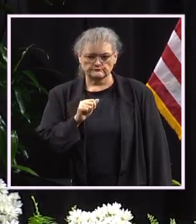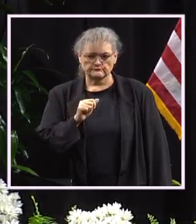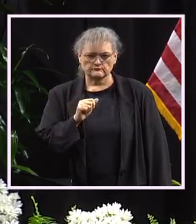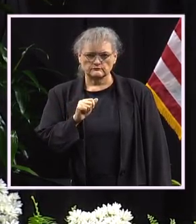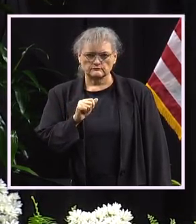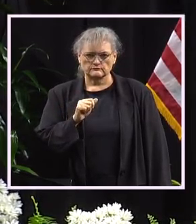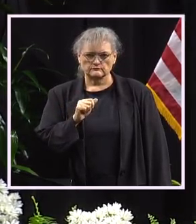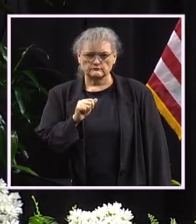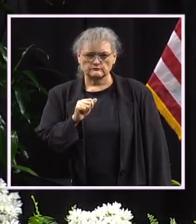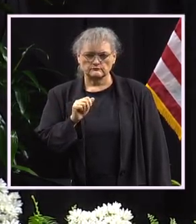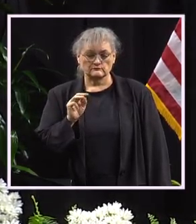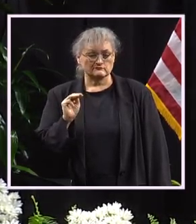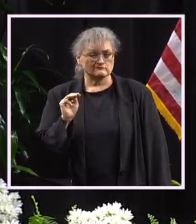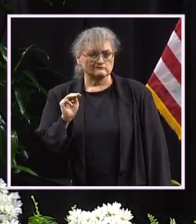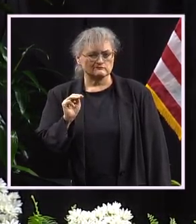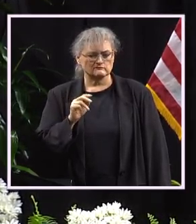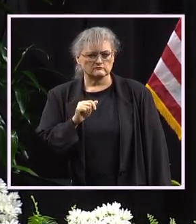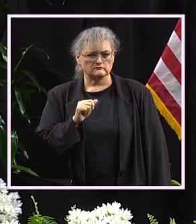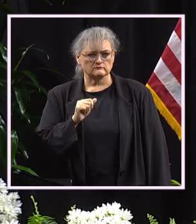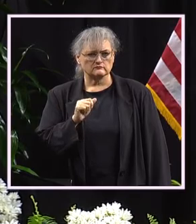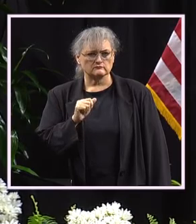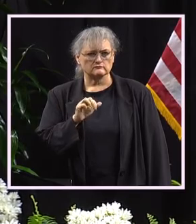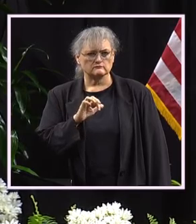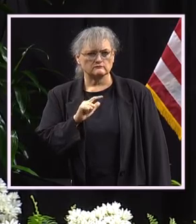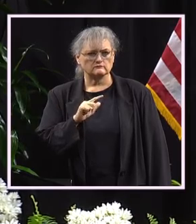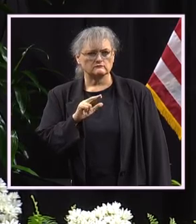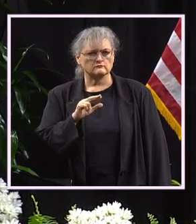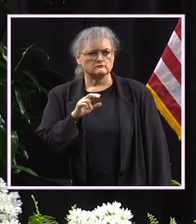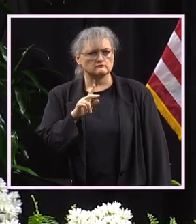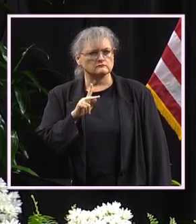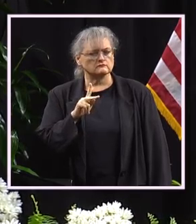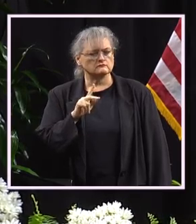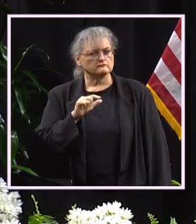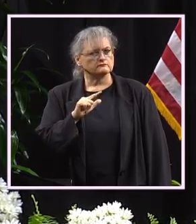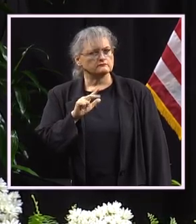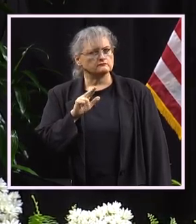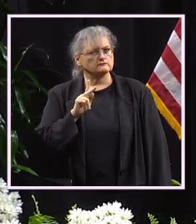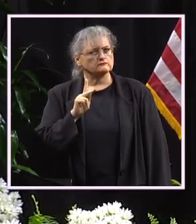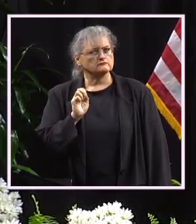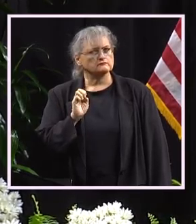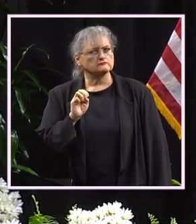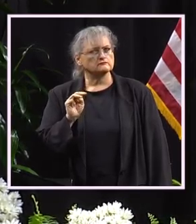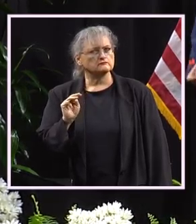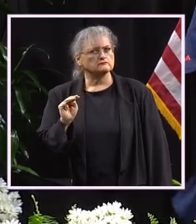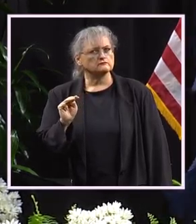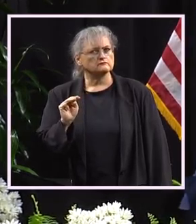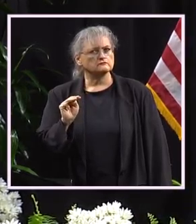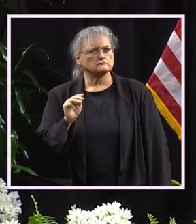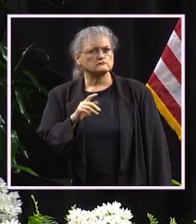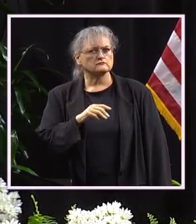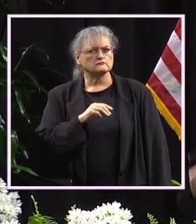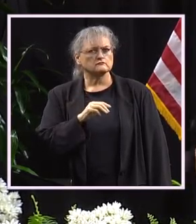Motiana Musquiz. Luke R. Hartung. Jordan K. Key.